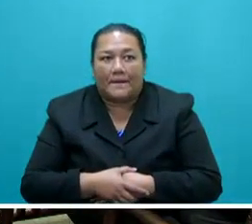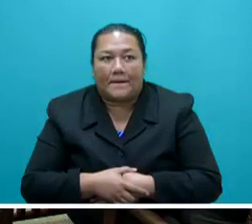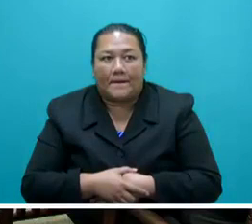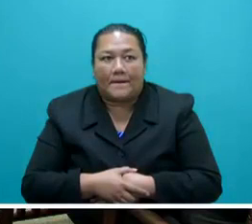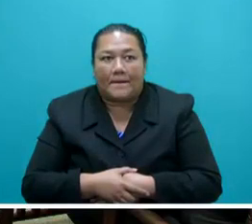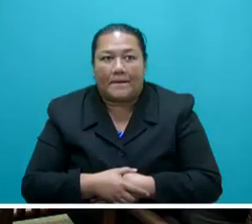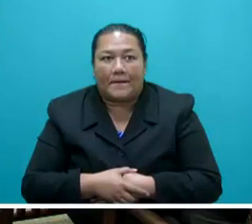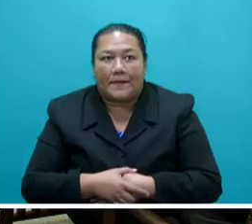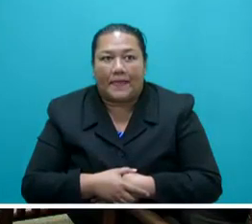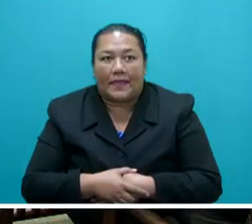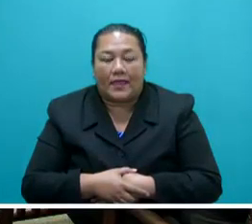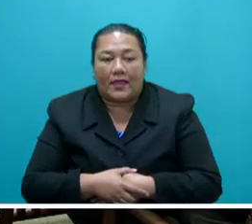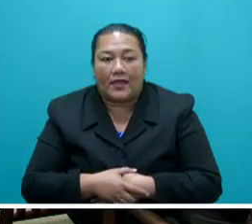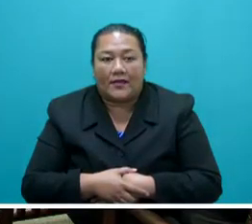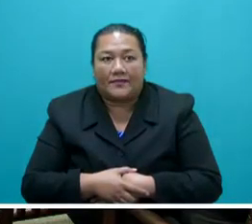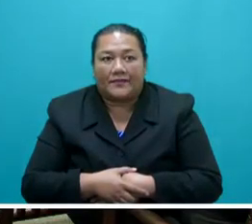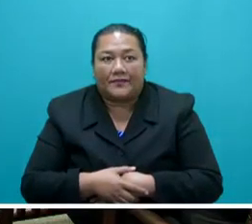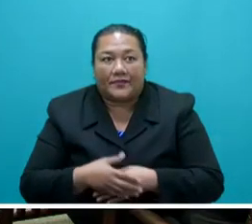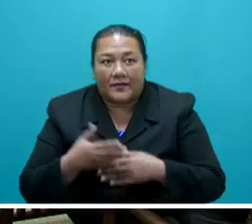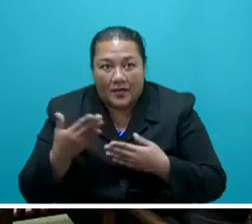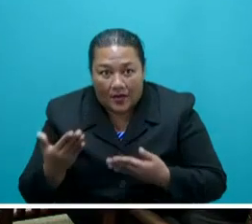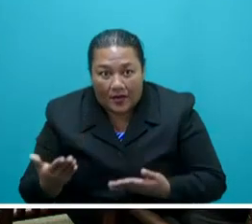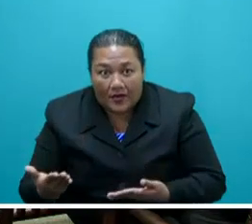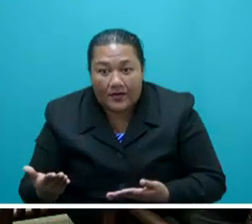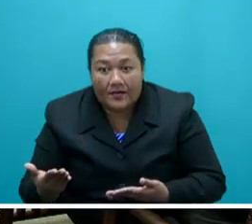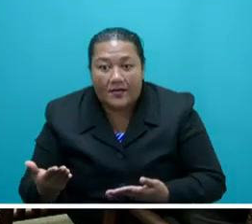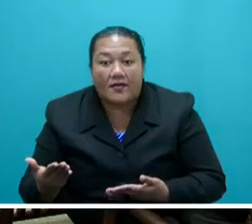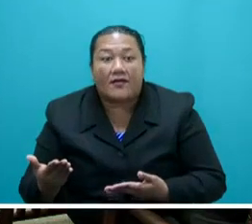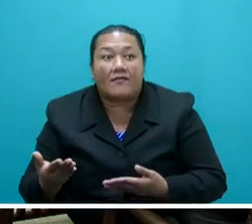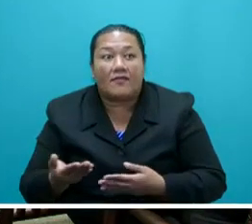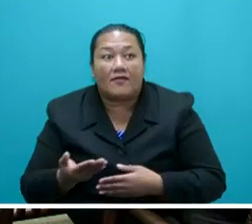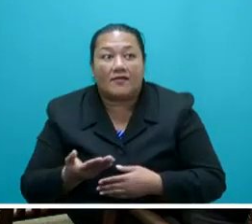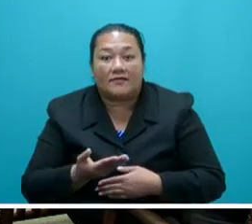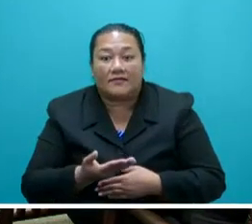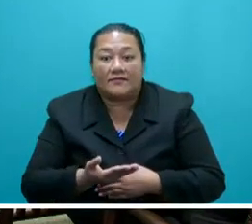Honourable Politano, you have the floor.